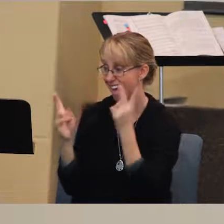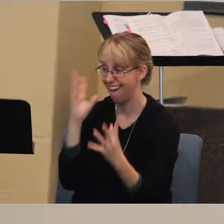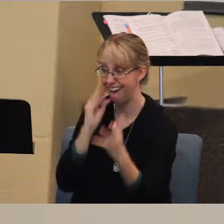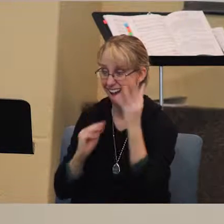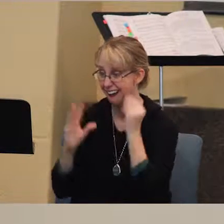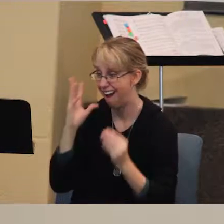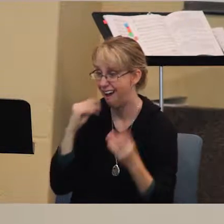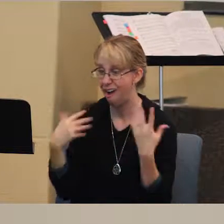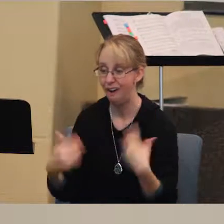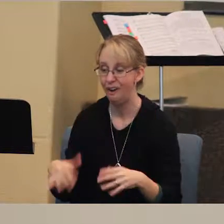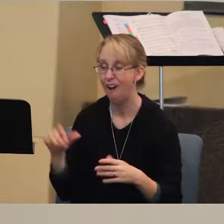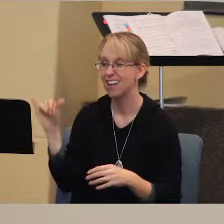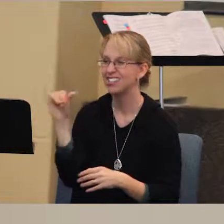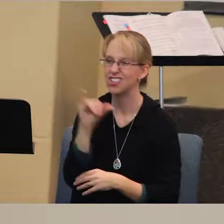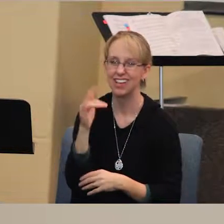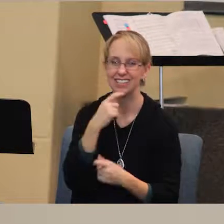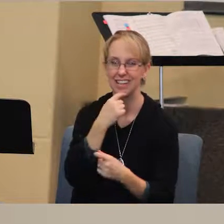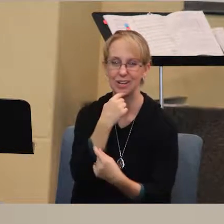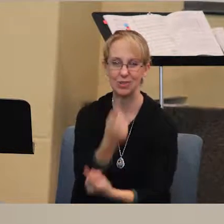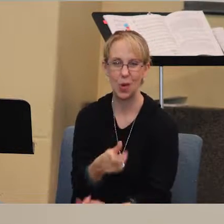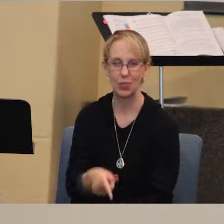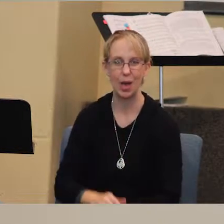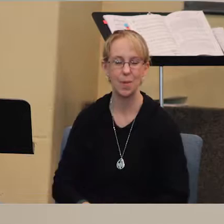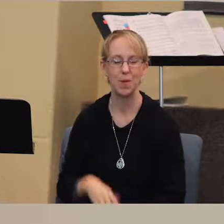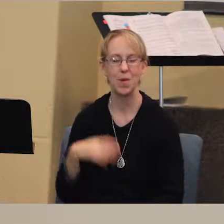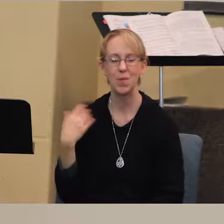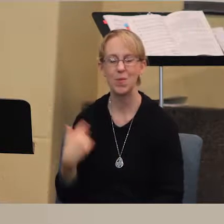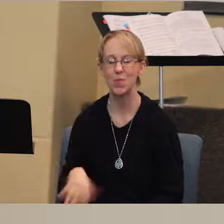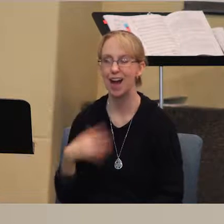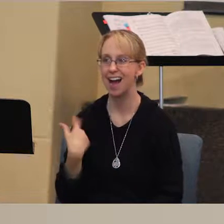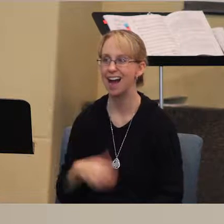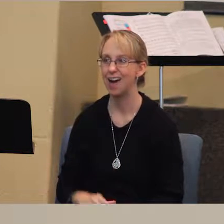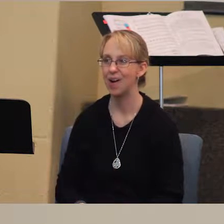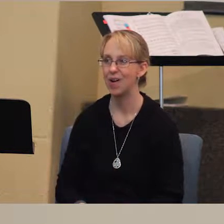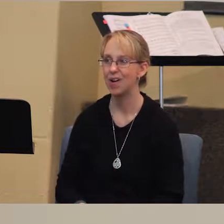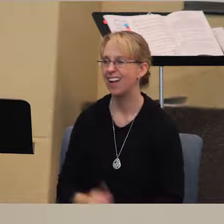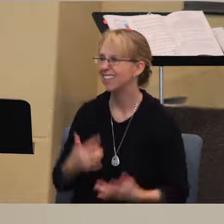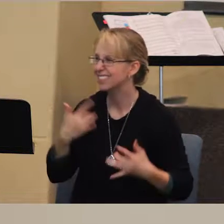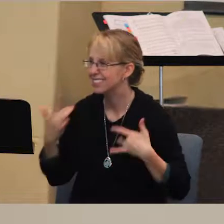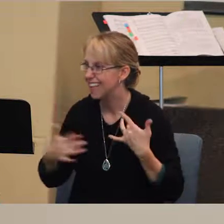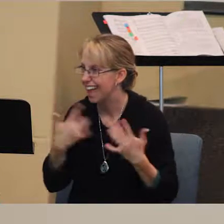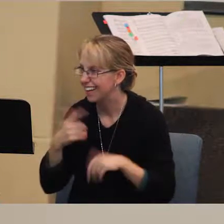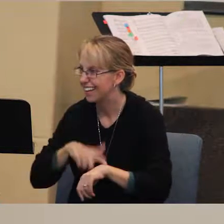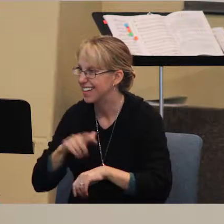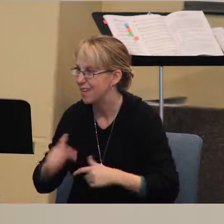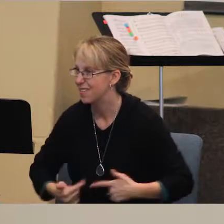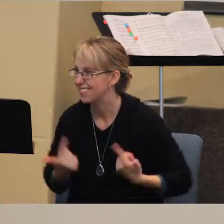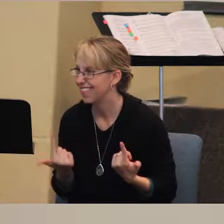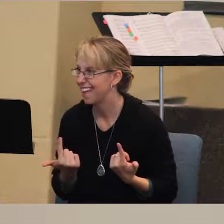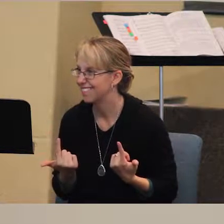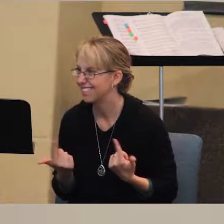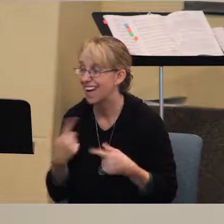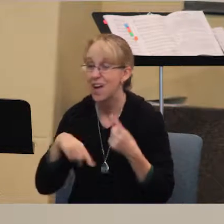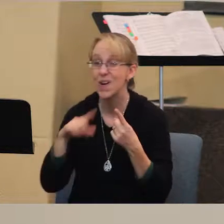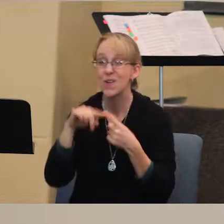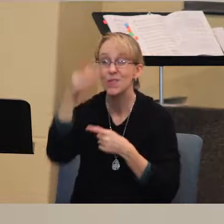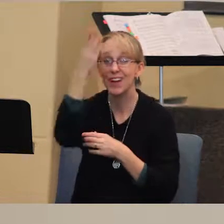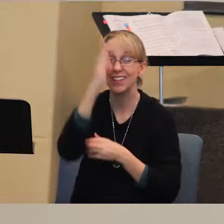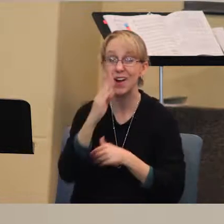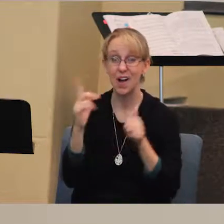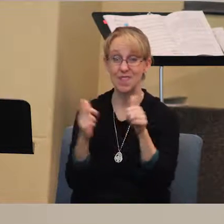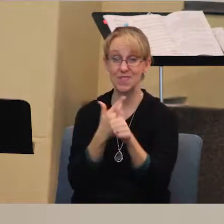just as it had been told to them. What an exciting period in life when God